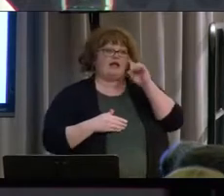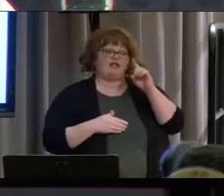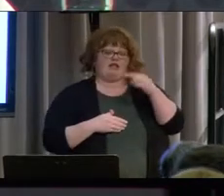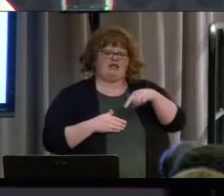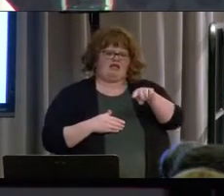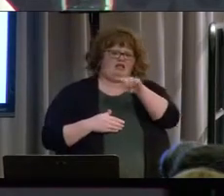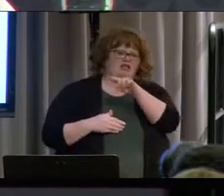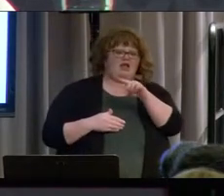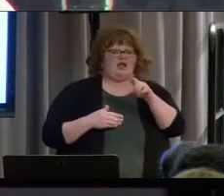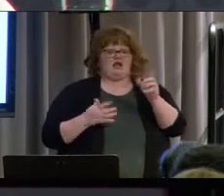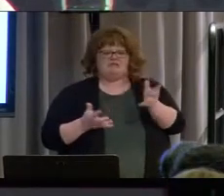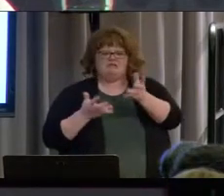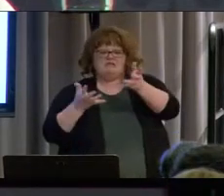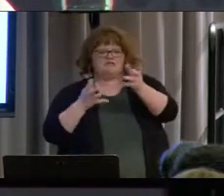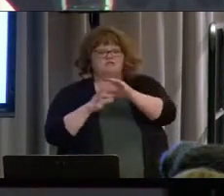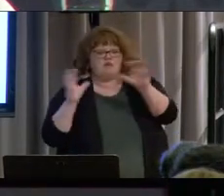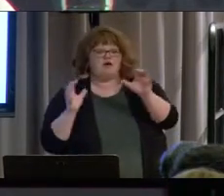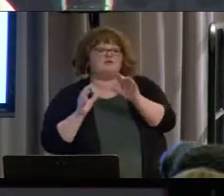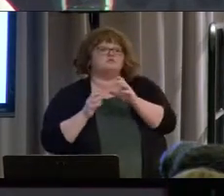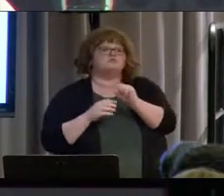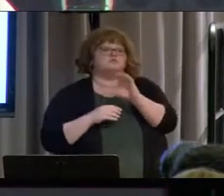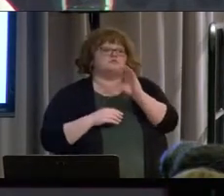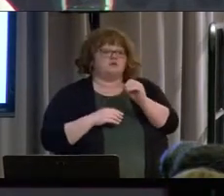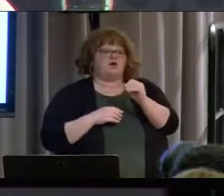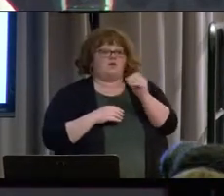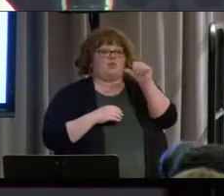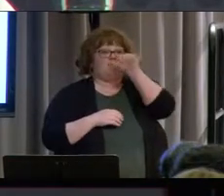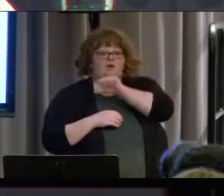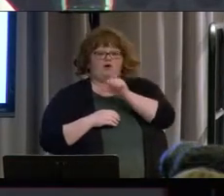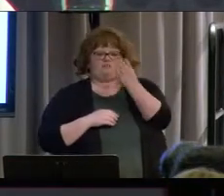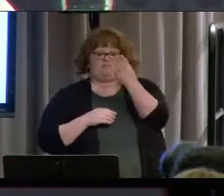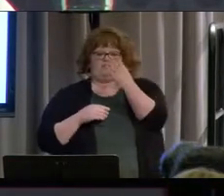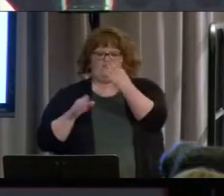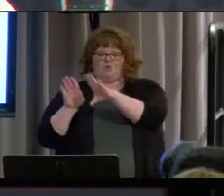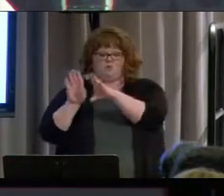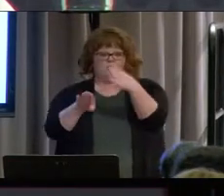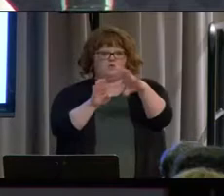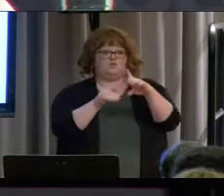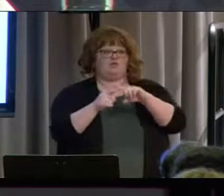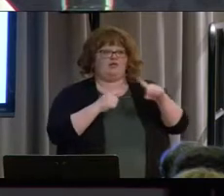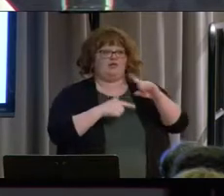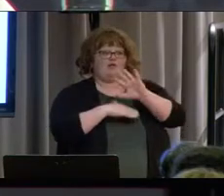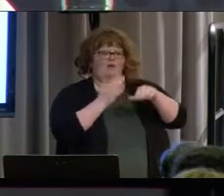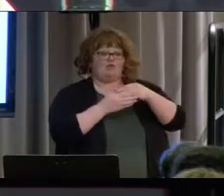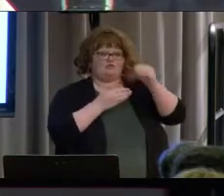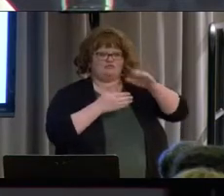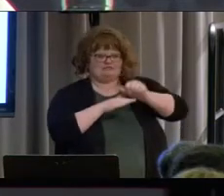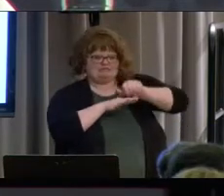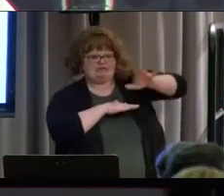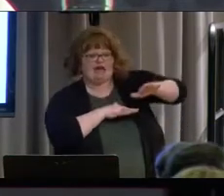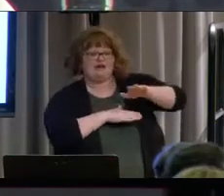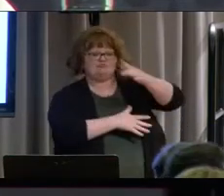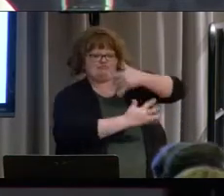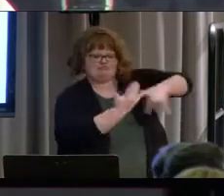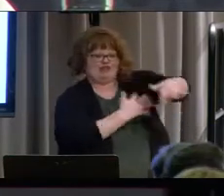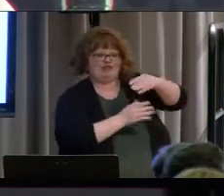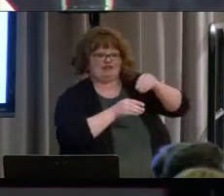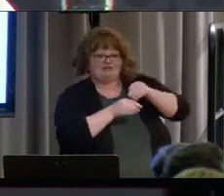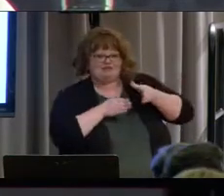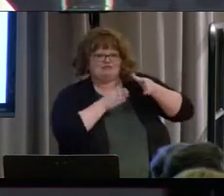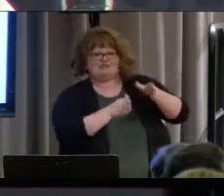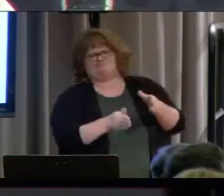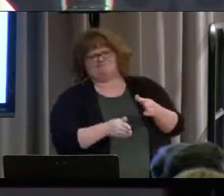rowdy, so let's just close all the bars and put them in the middle of the street. That sounds like a reasonable solution, right? And